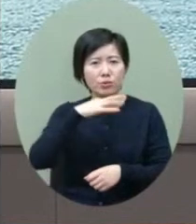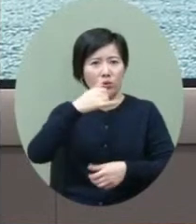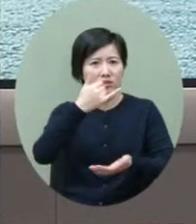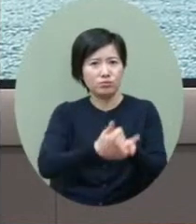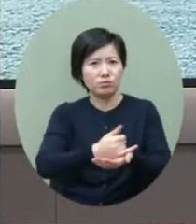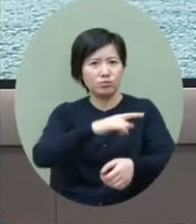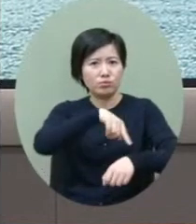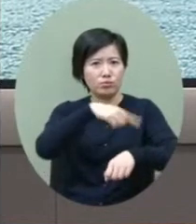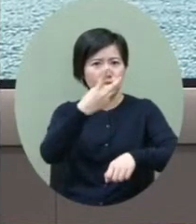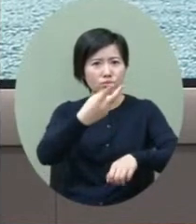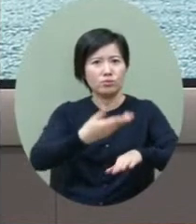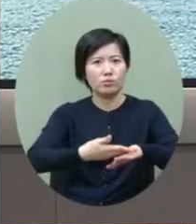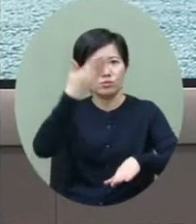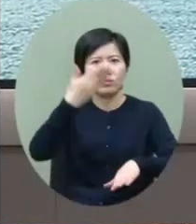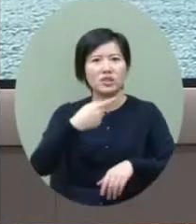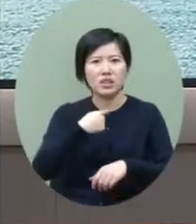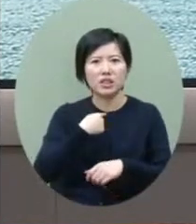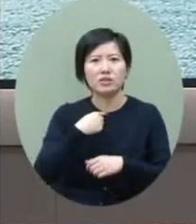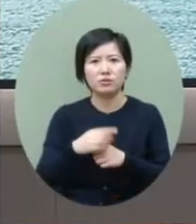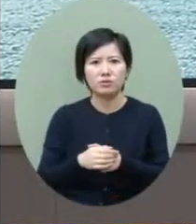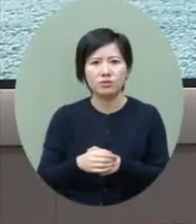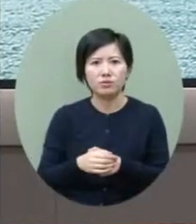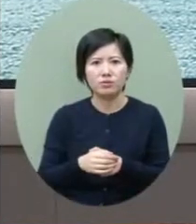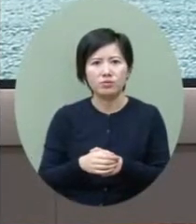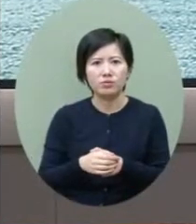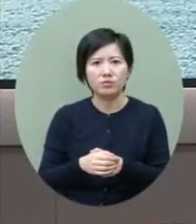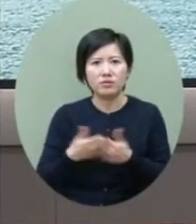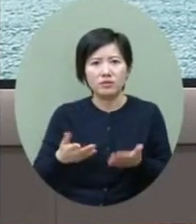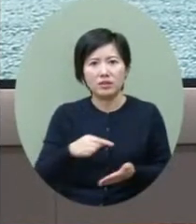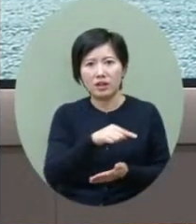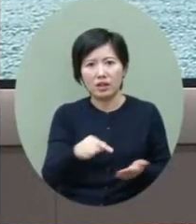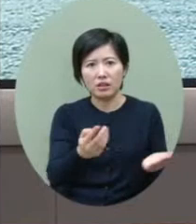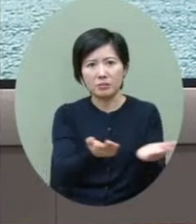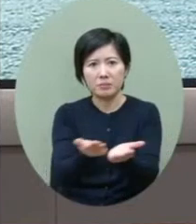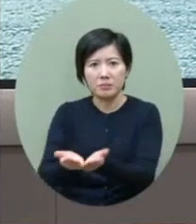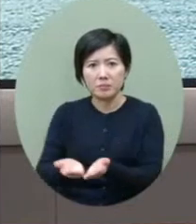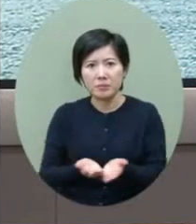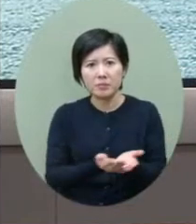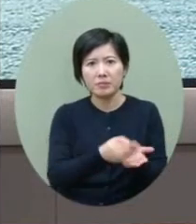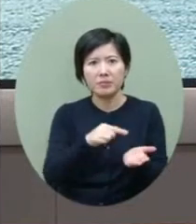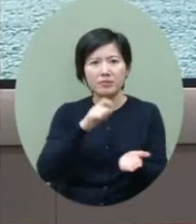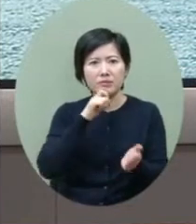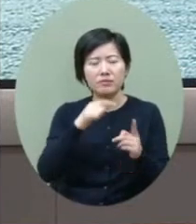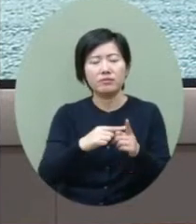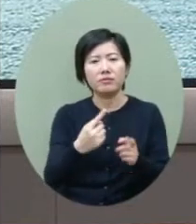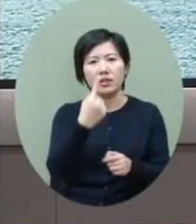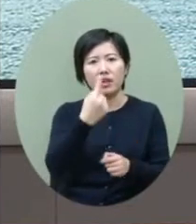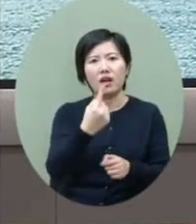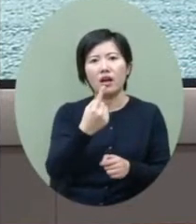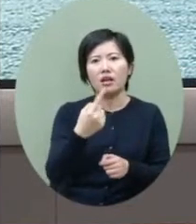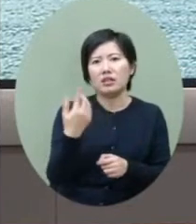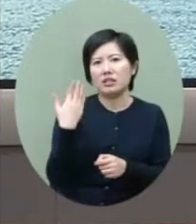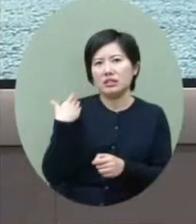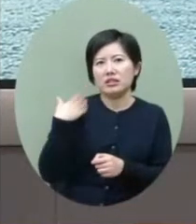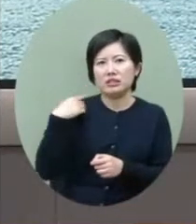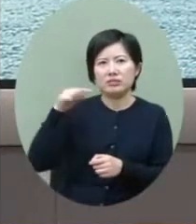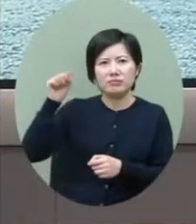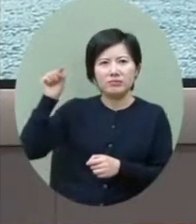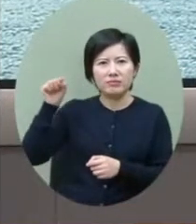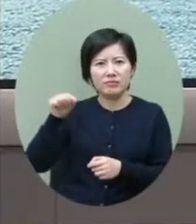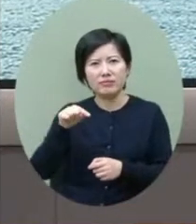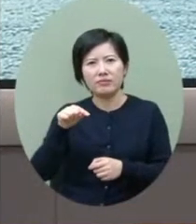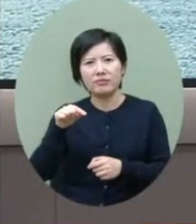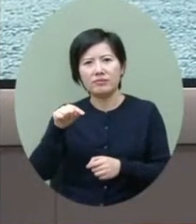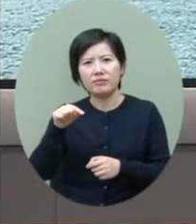the workers who spend more than 2 hours at the site to get tested. Of these confirmed cases,